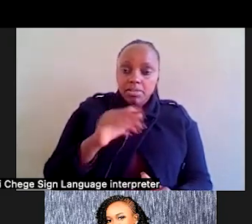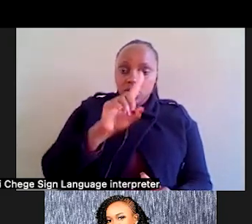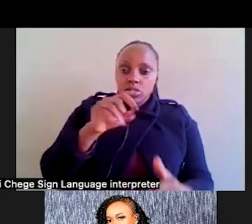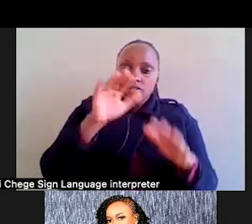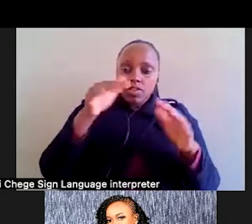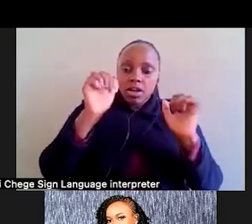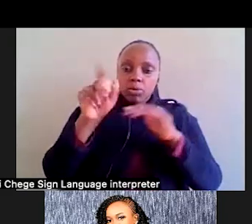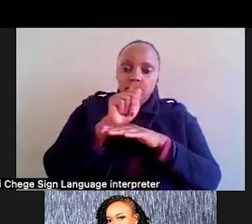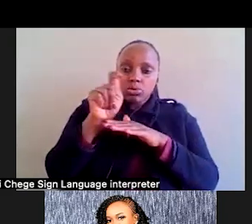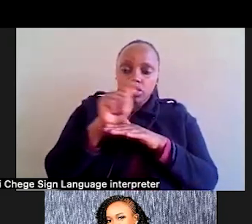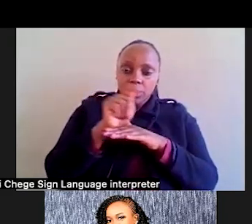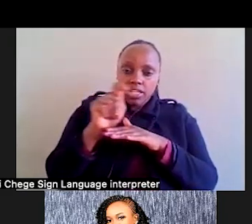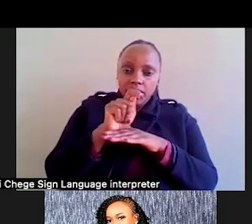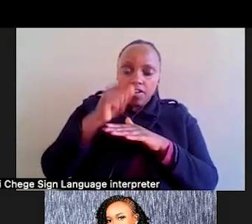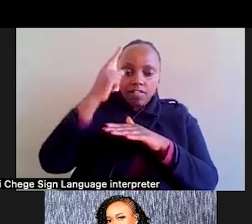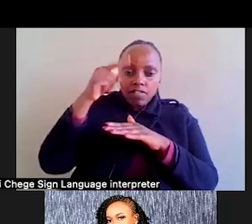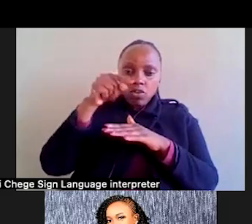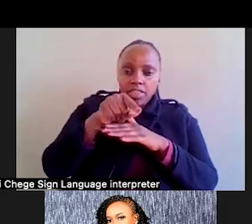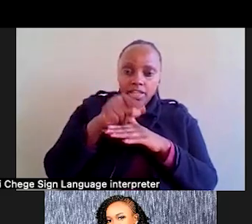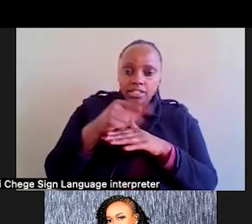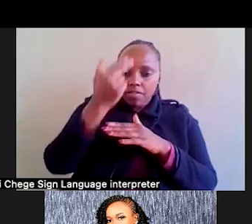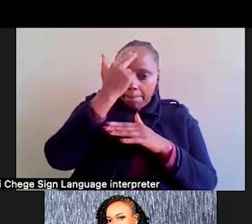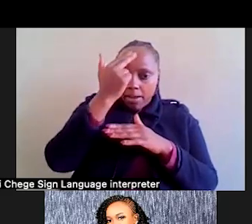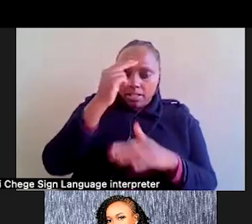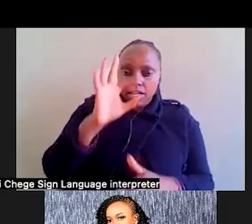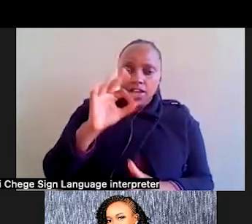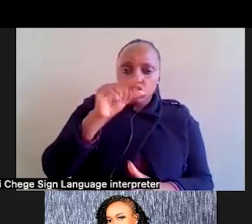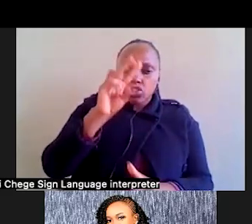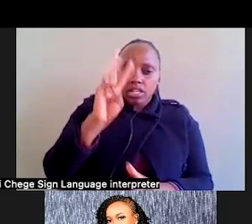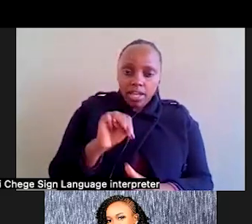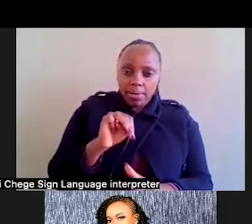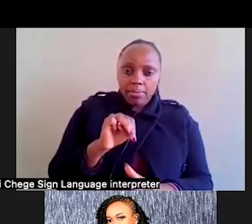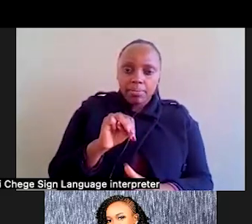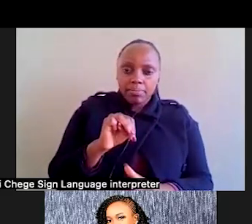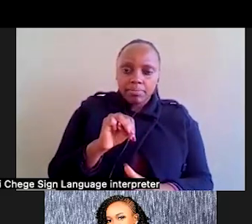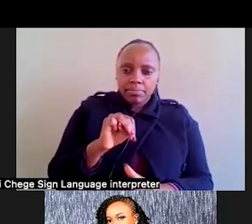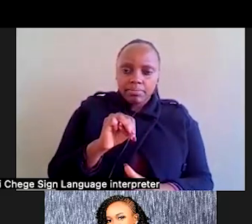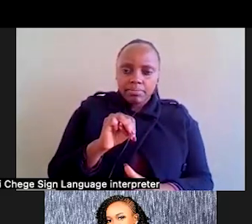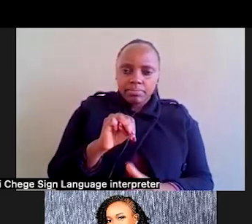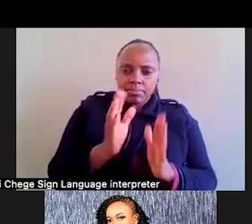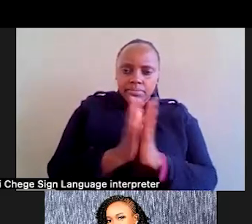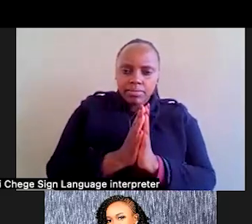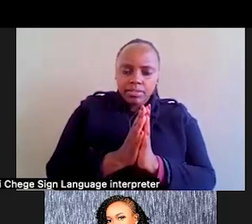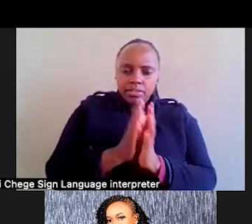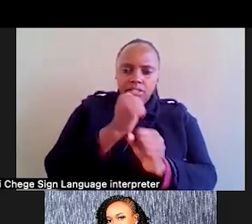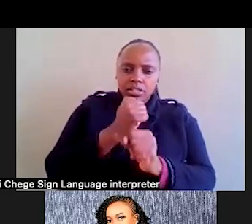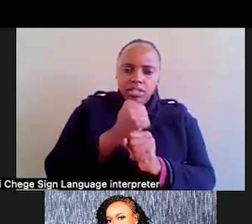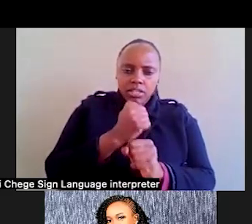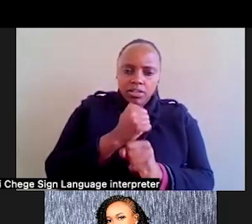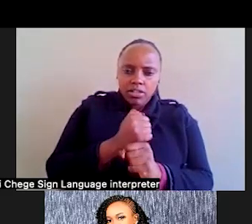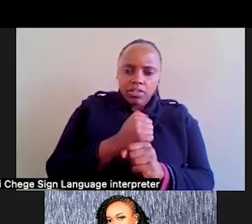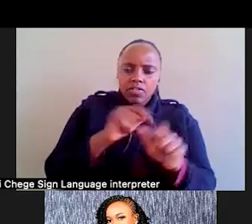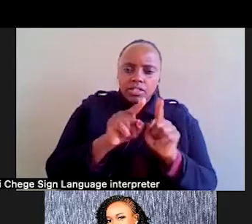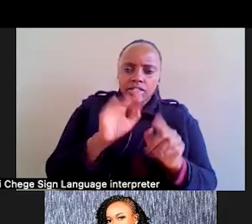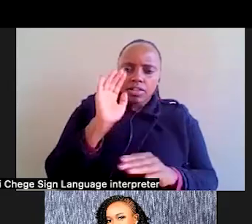training for La Parua Maasai FGM survivors in dressmaking and hair and salon and body care as requested by